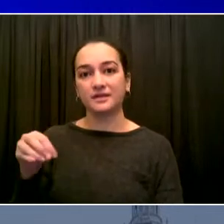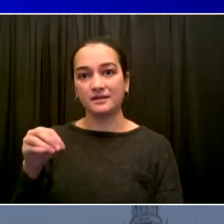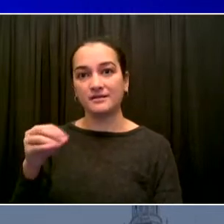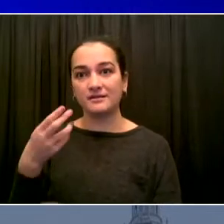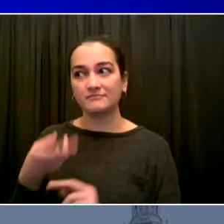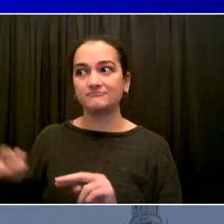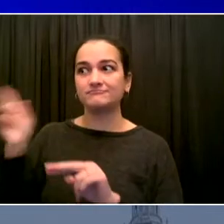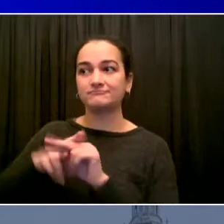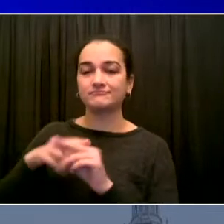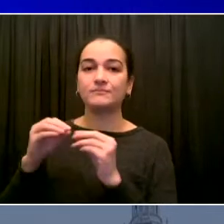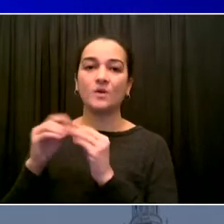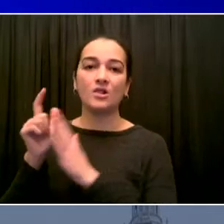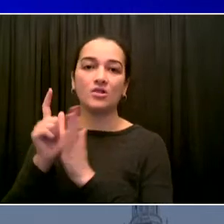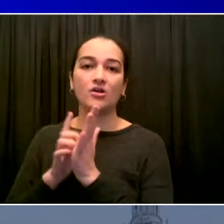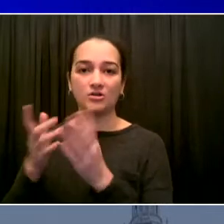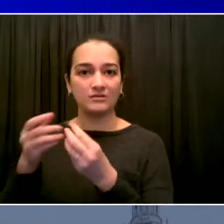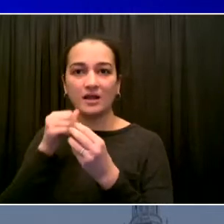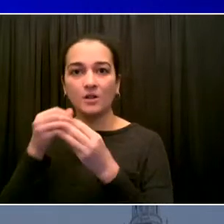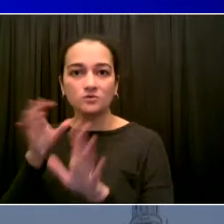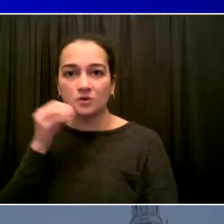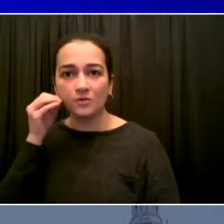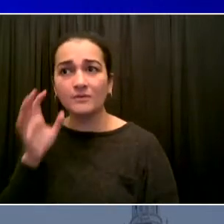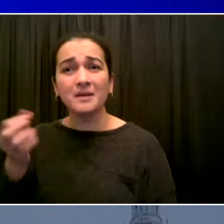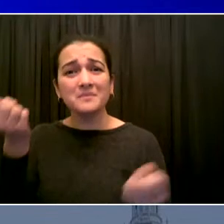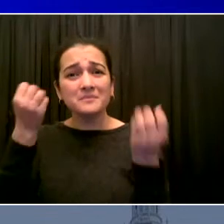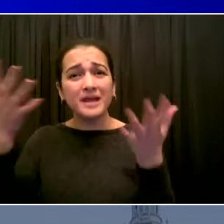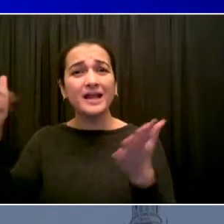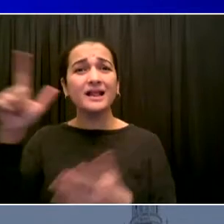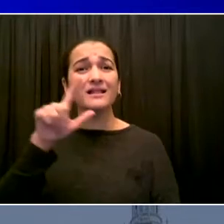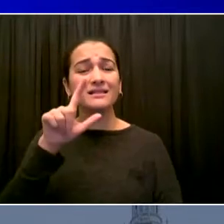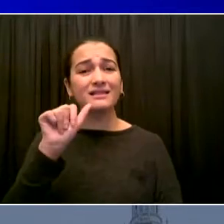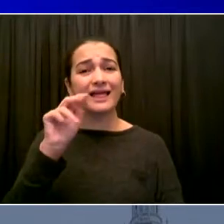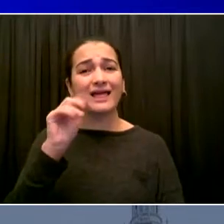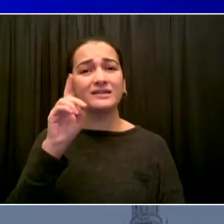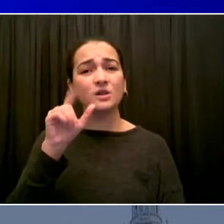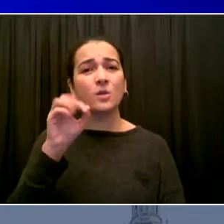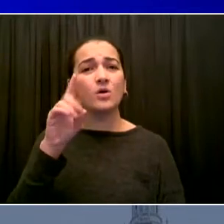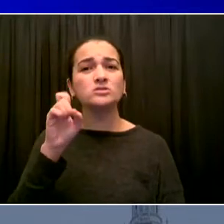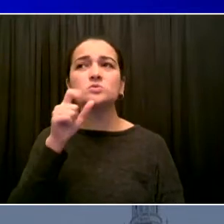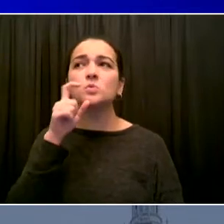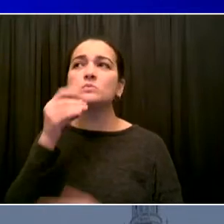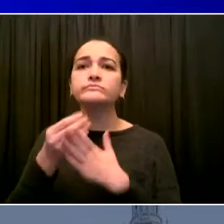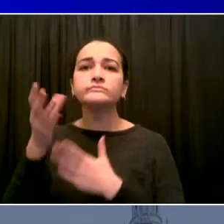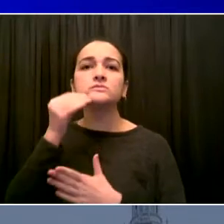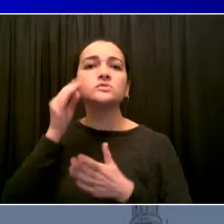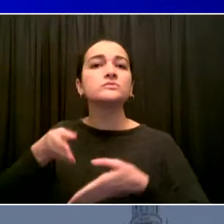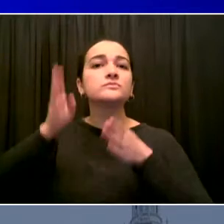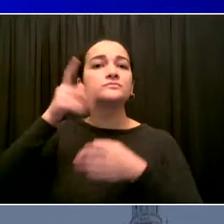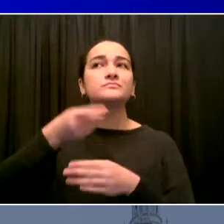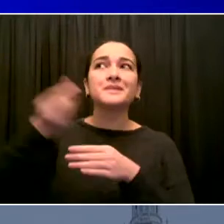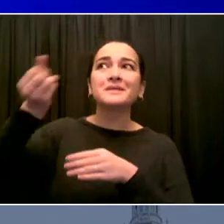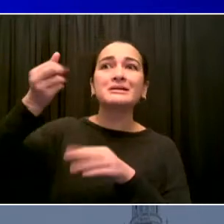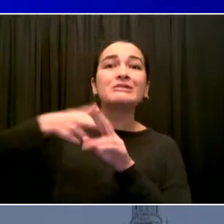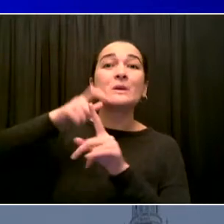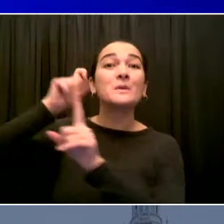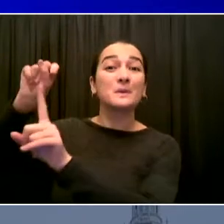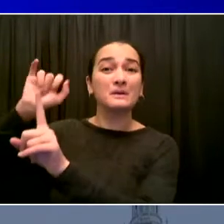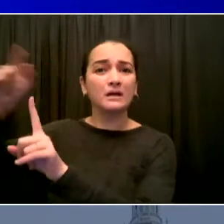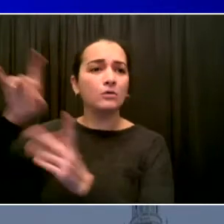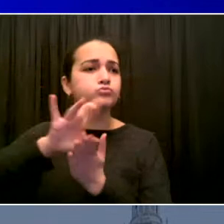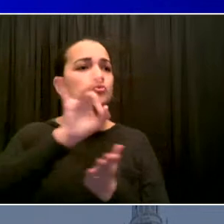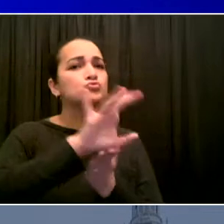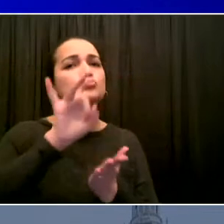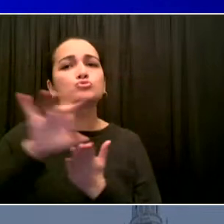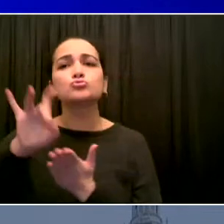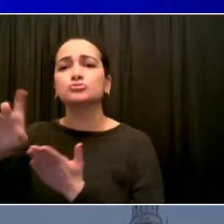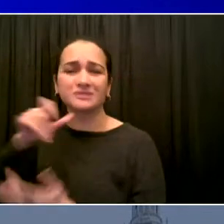representation. We changed that. We added a lot of free legal services to stop evictions. We built up the Right to Counsel initiative.